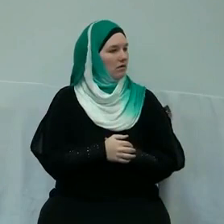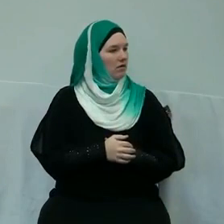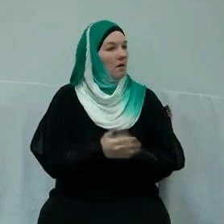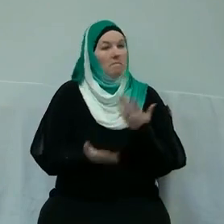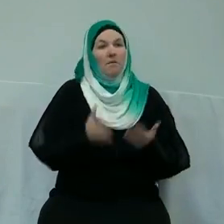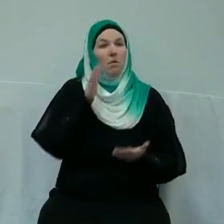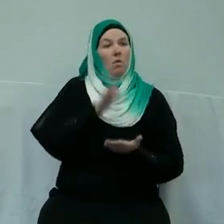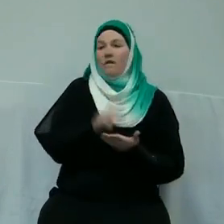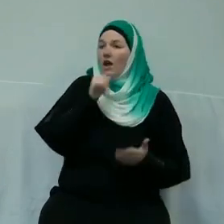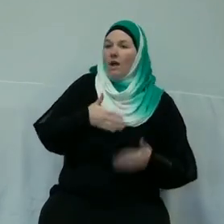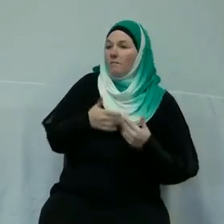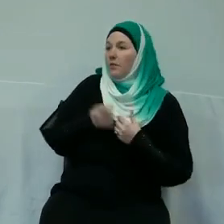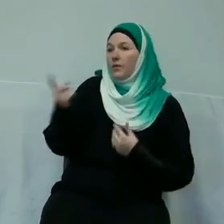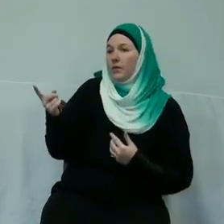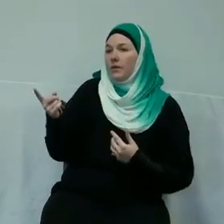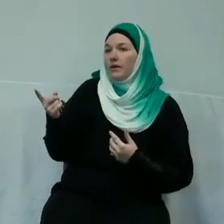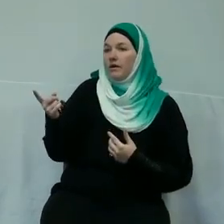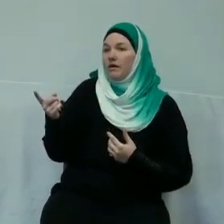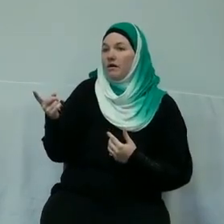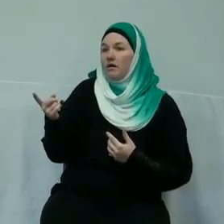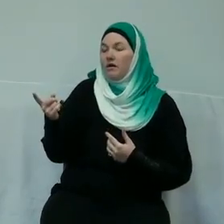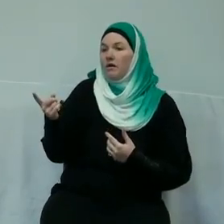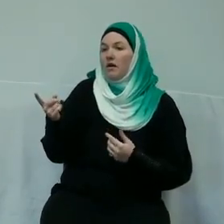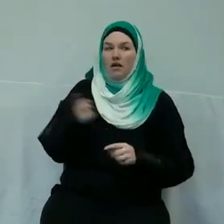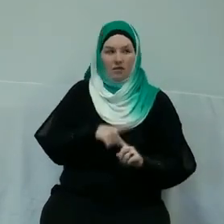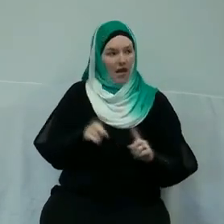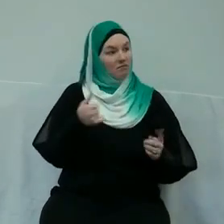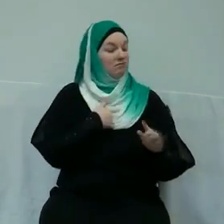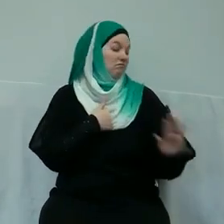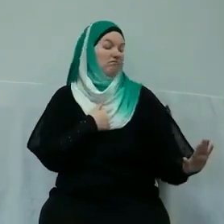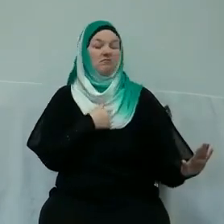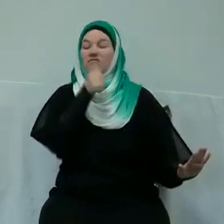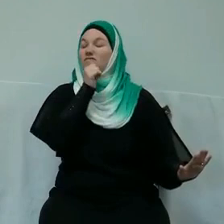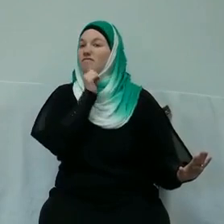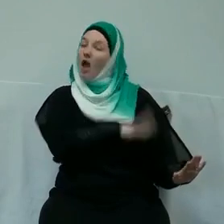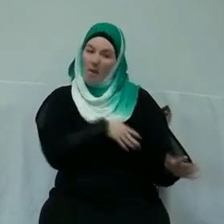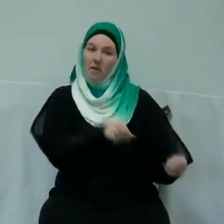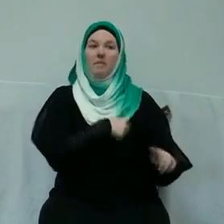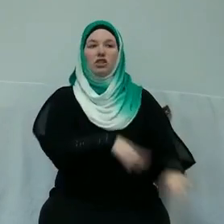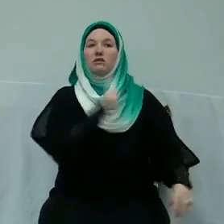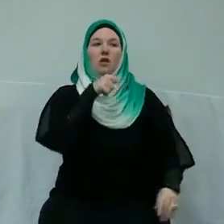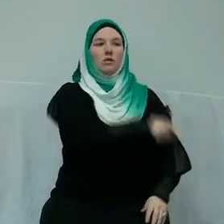is unable to deliver on her commitment as a wife to you for whatever reason.